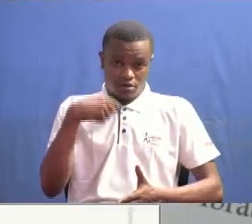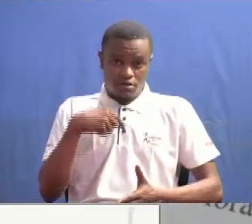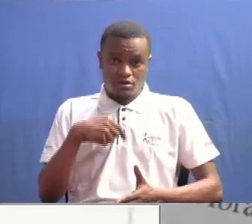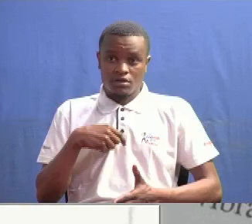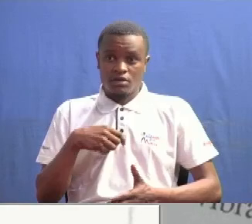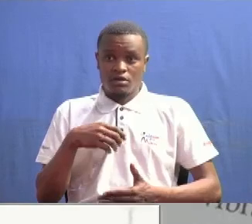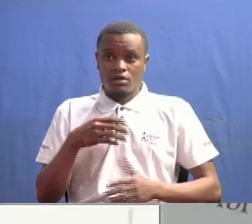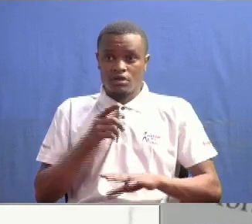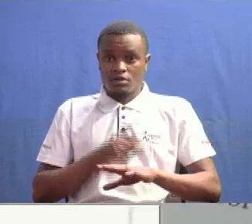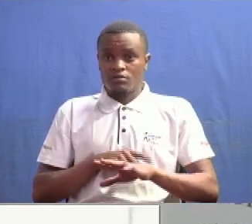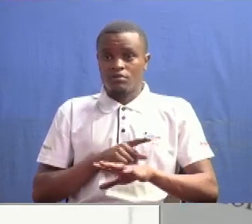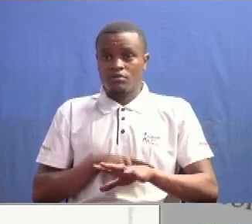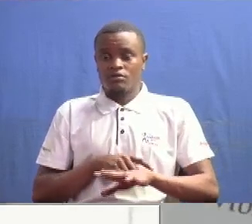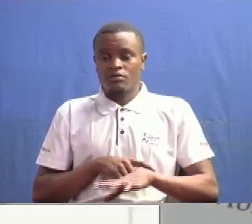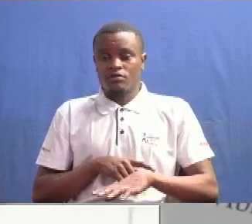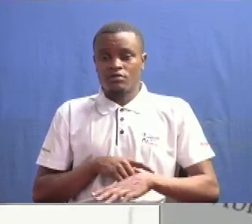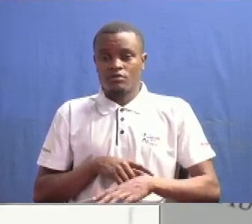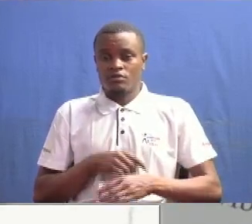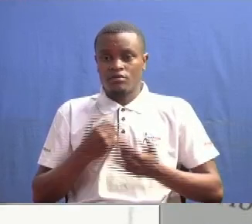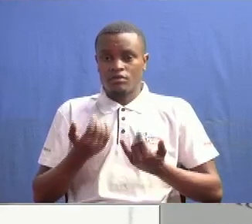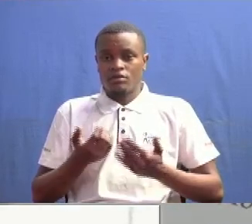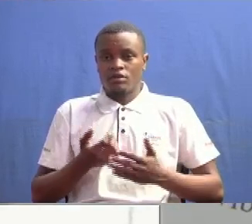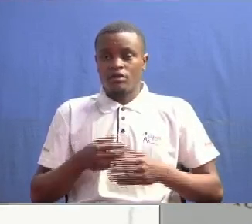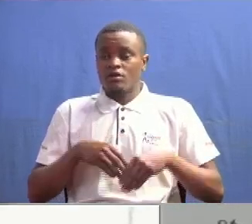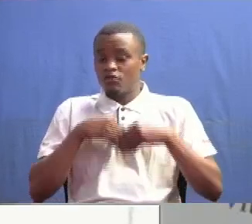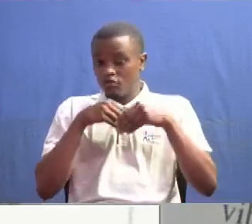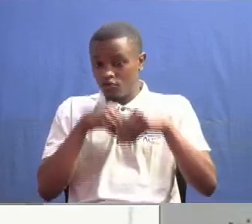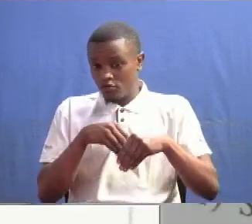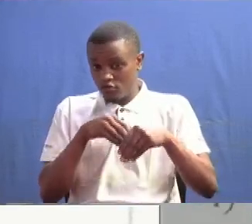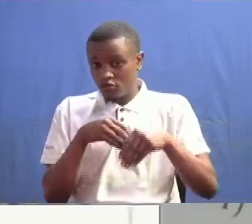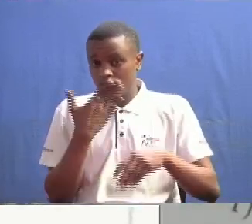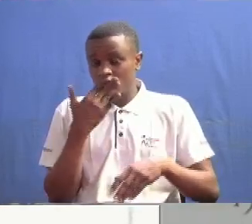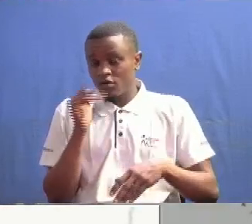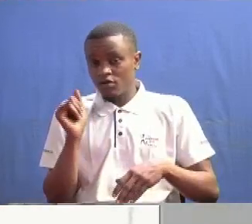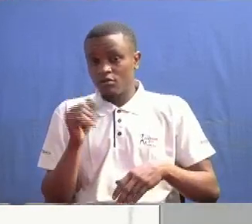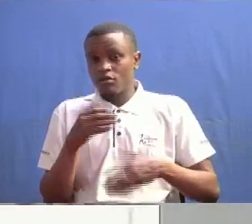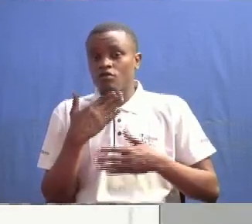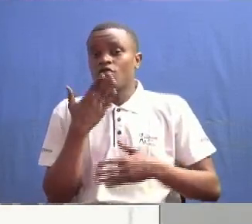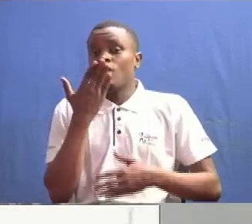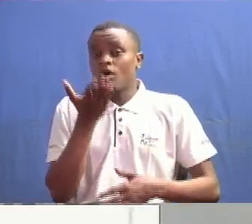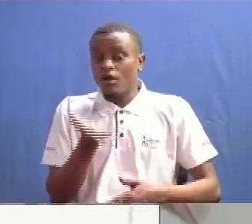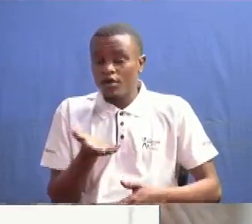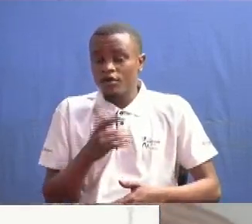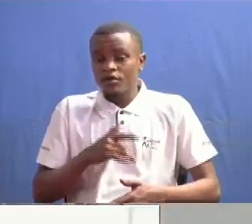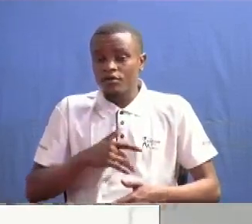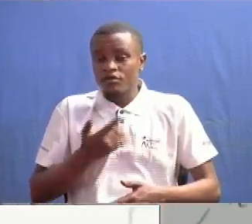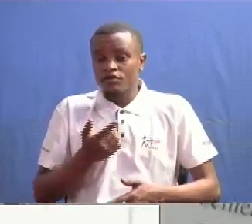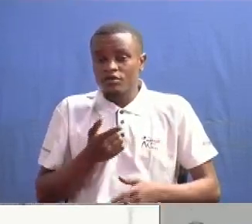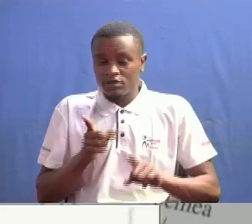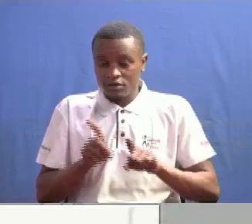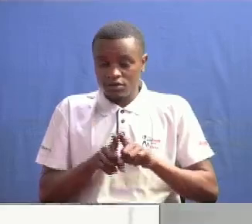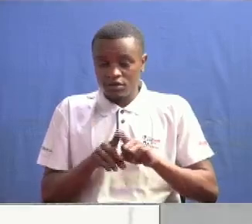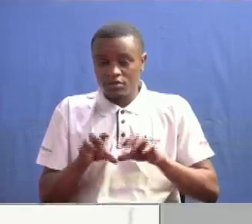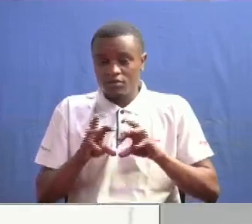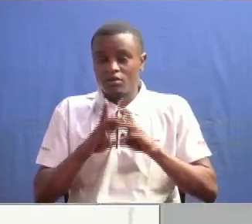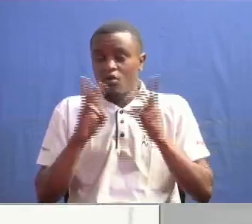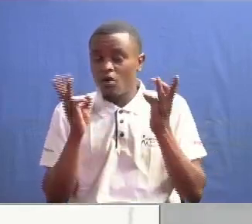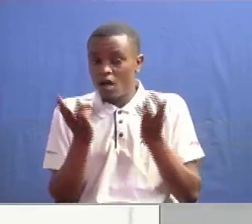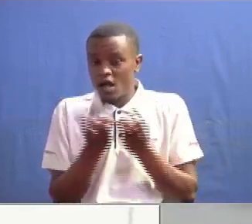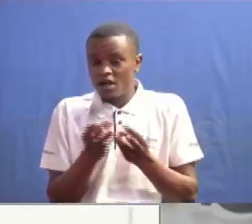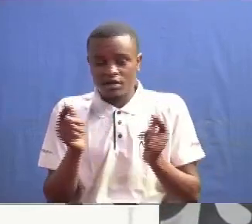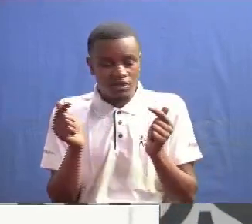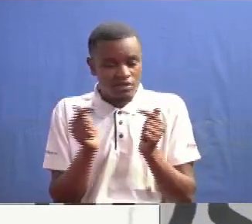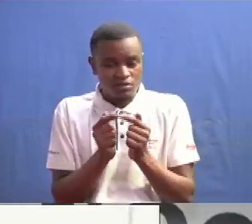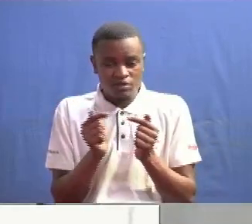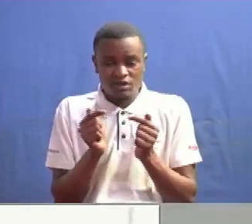usually accompanied with the vomiting. It does not rest. It usually you feel like the world is spinning. It is continuously.